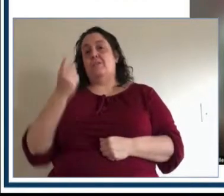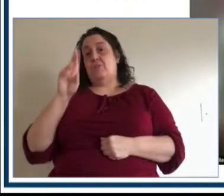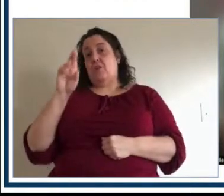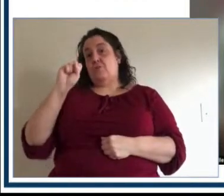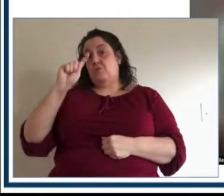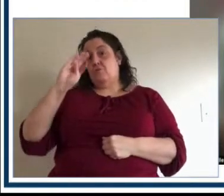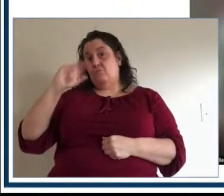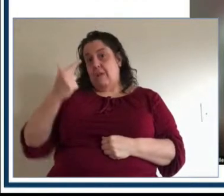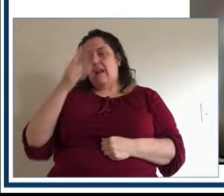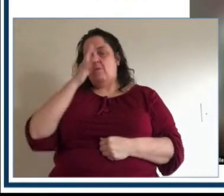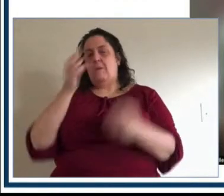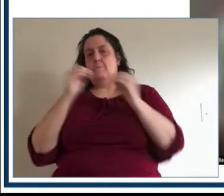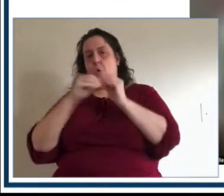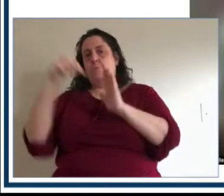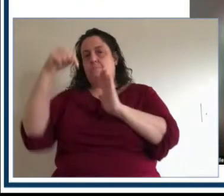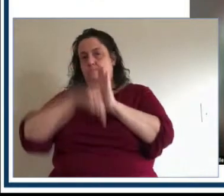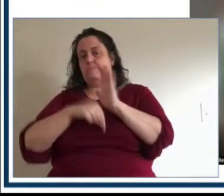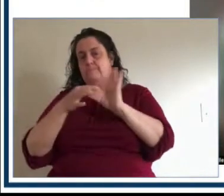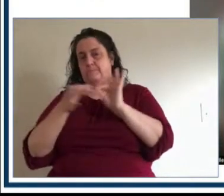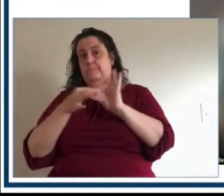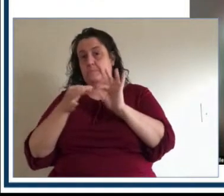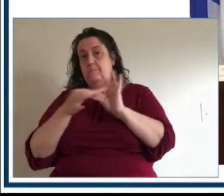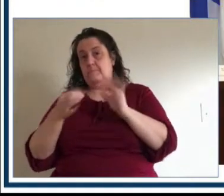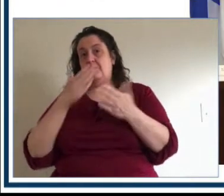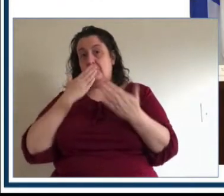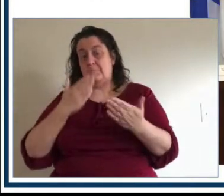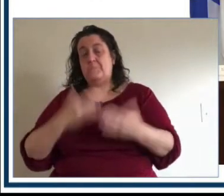now tell you a few more details. Thank you.